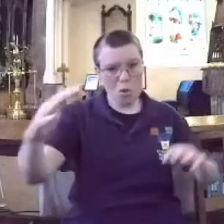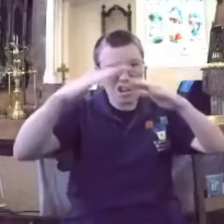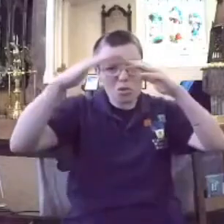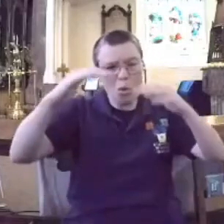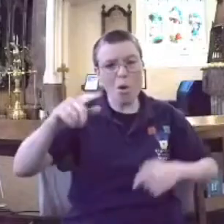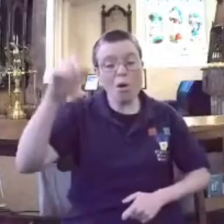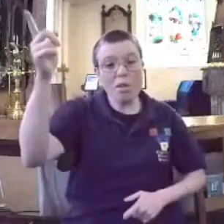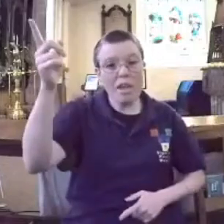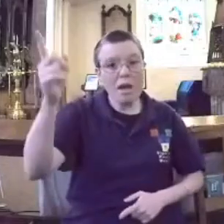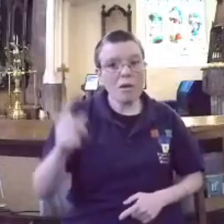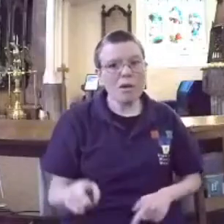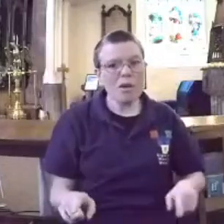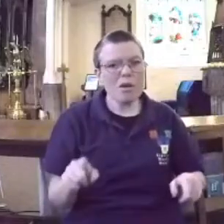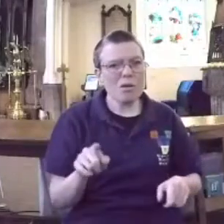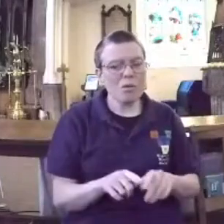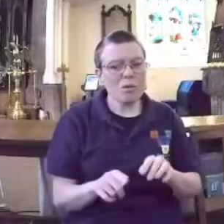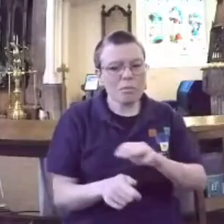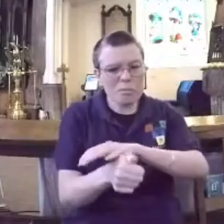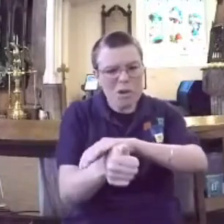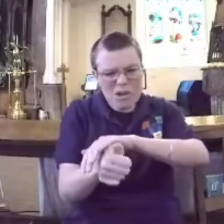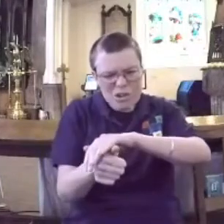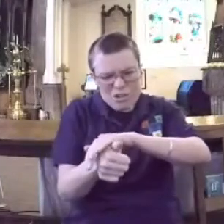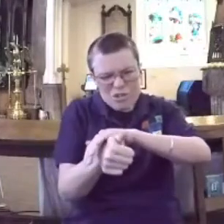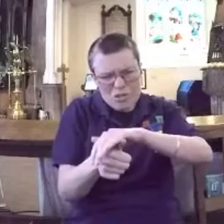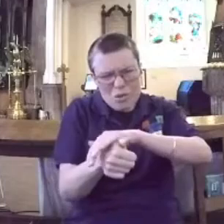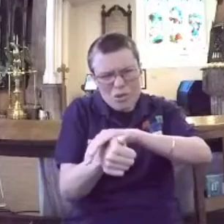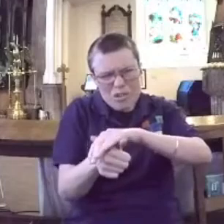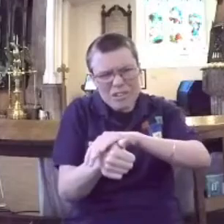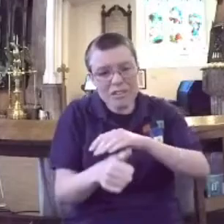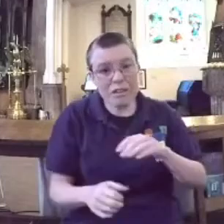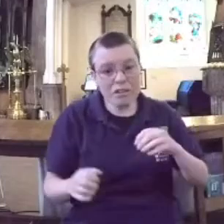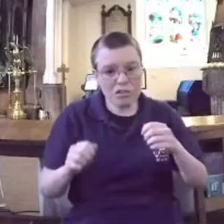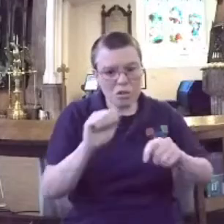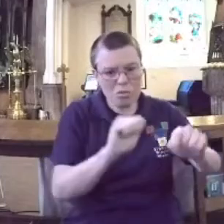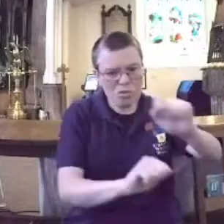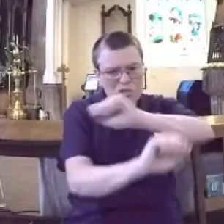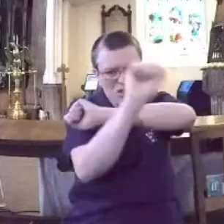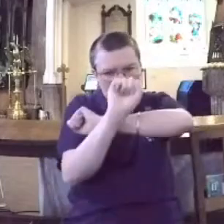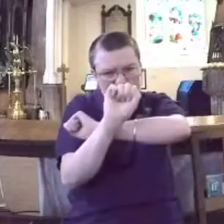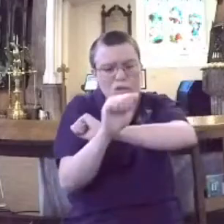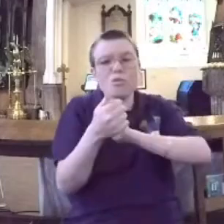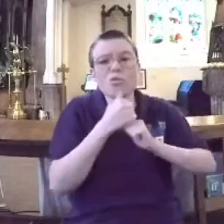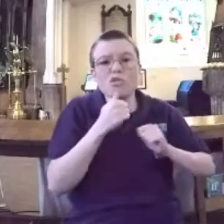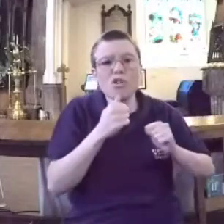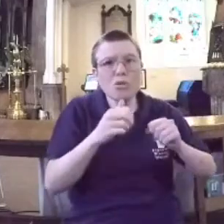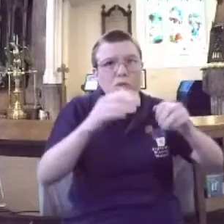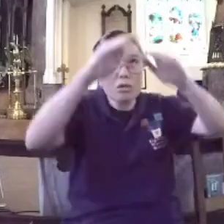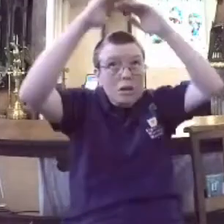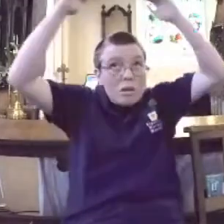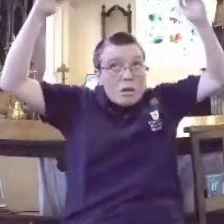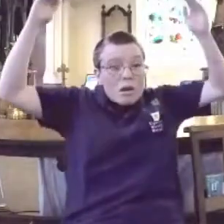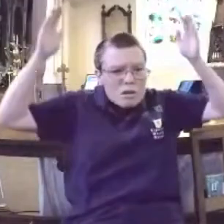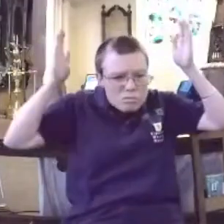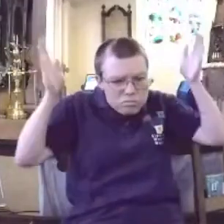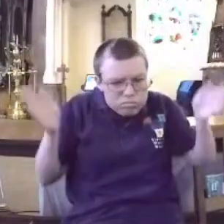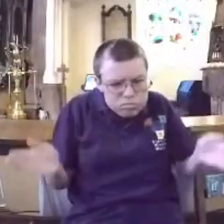The soldiers would use their shields to form a wall around them and above them that was impregnable to the